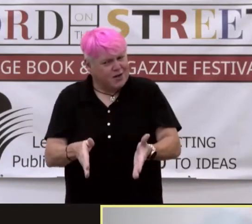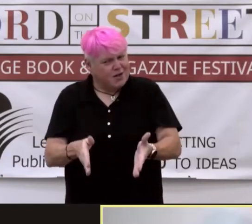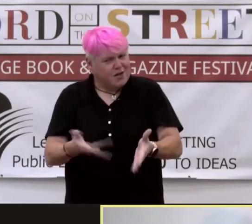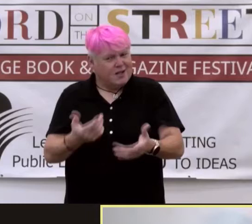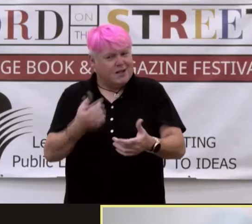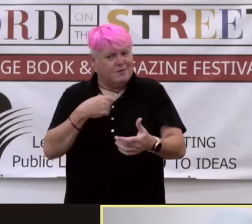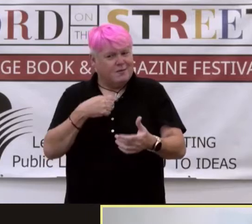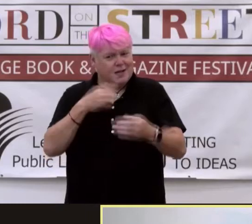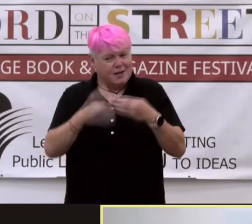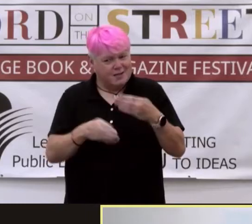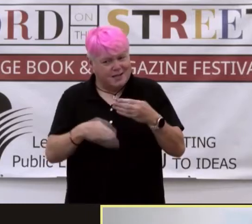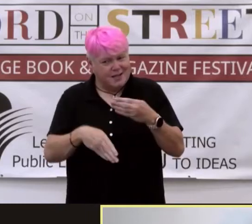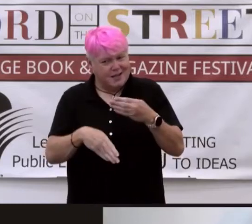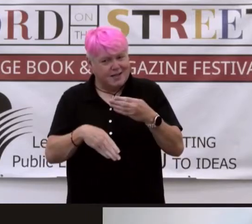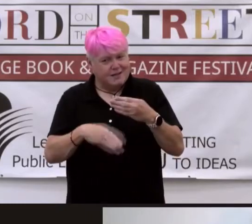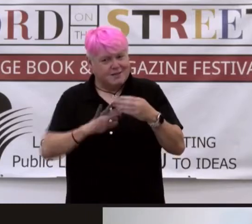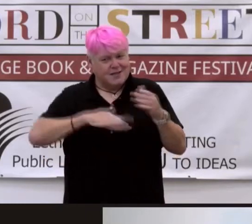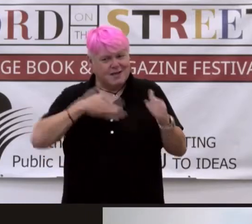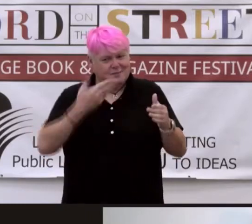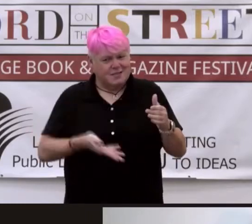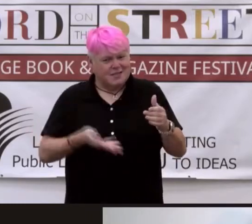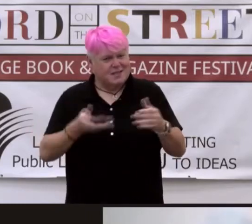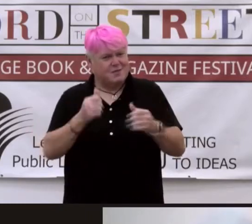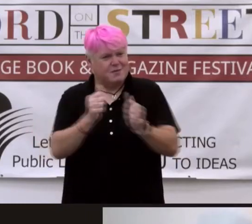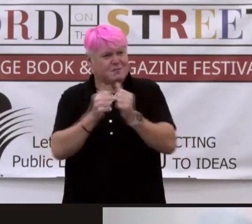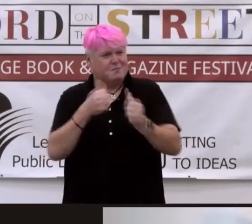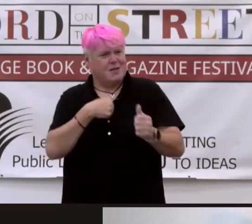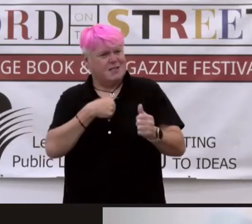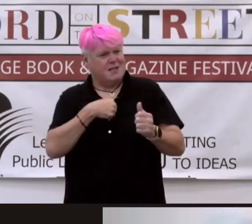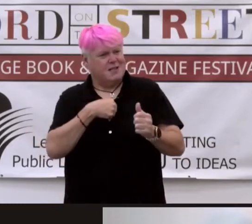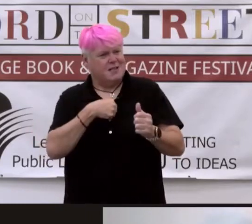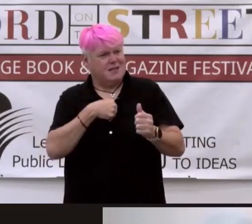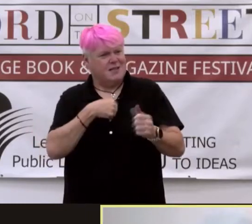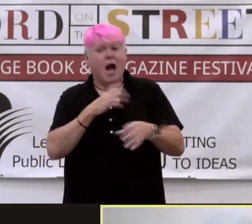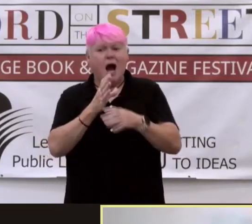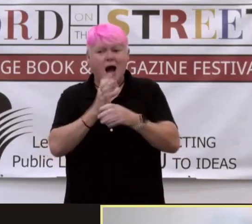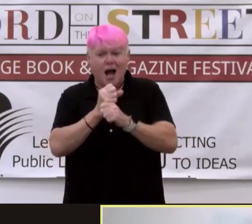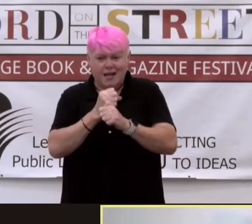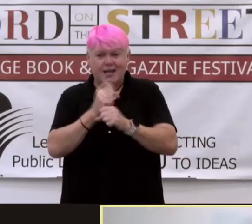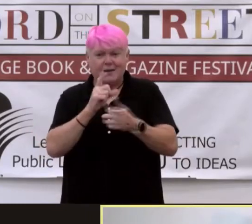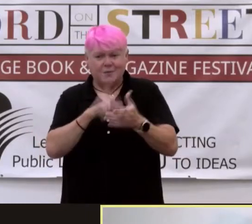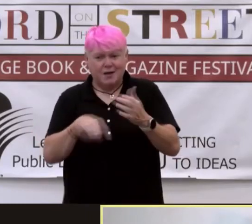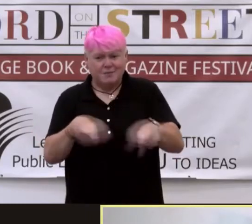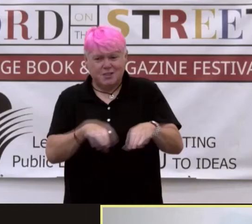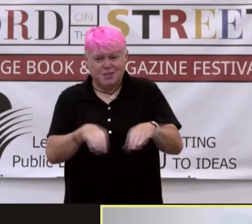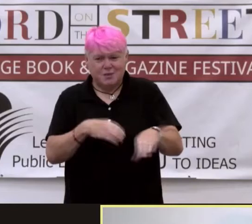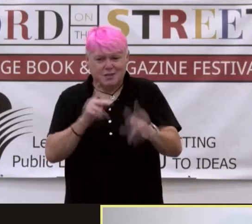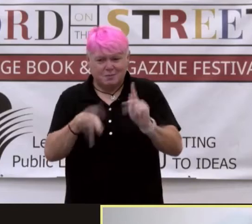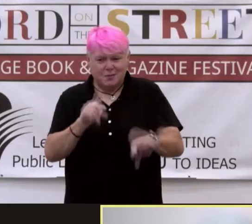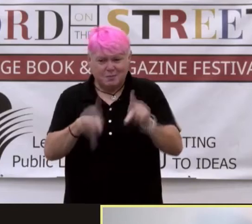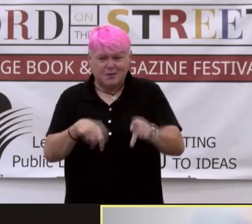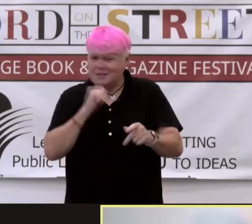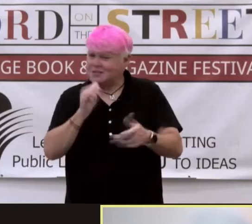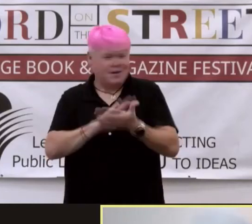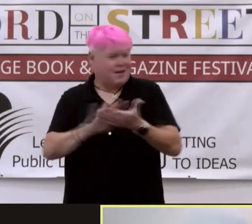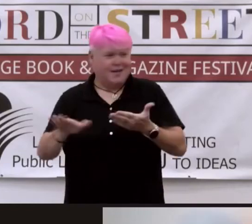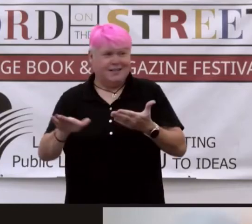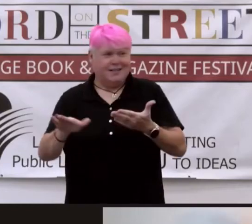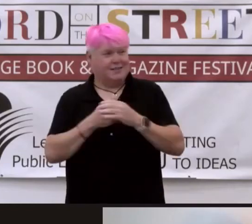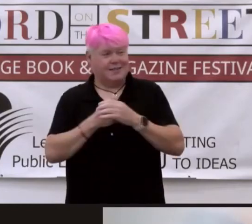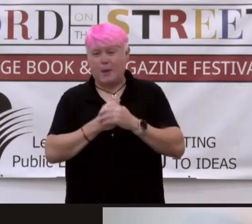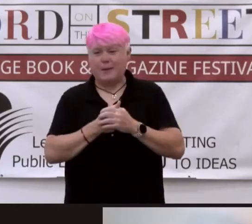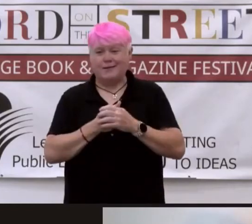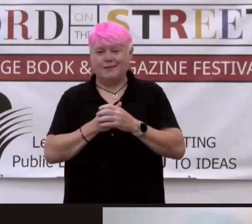very upset with myself. I was like, I get it. I get what I'm doing to people now. It's not nice.